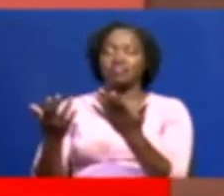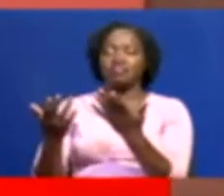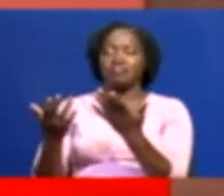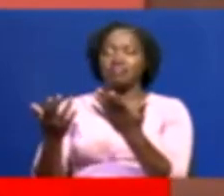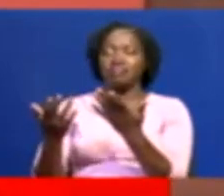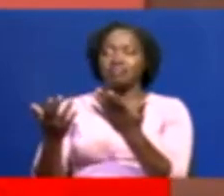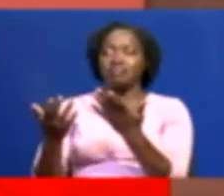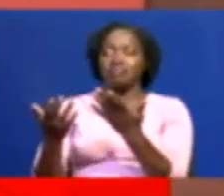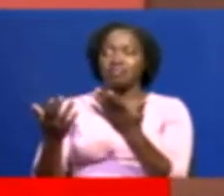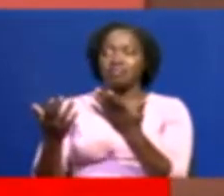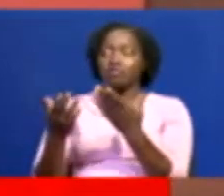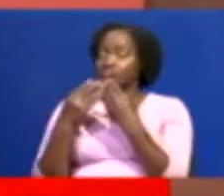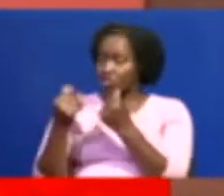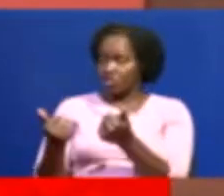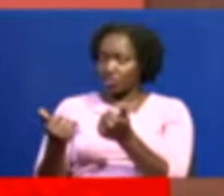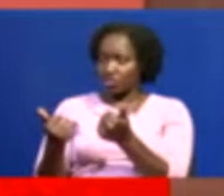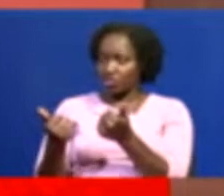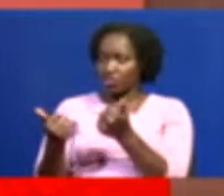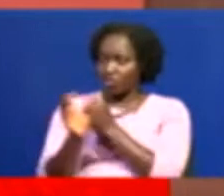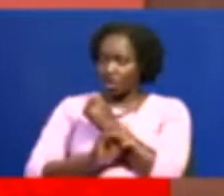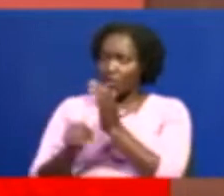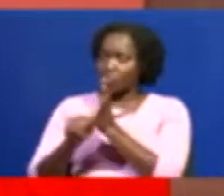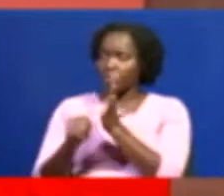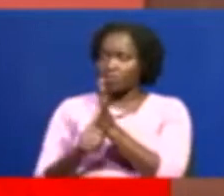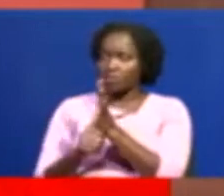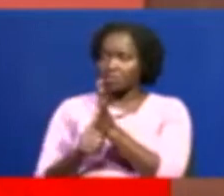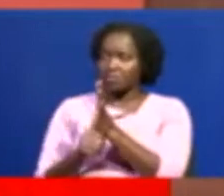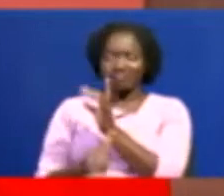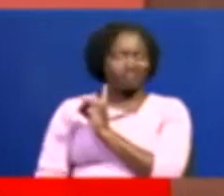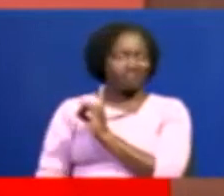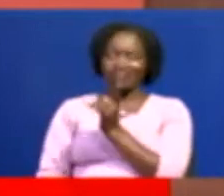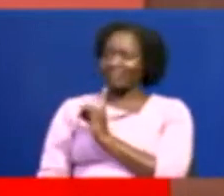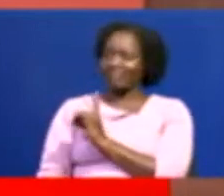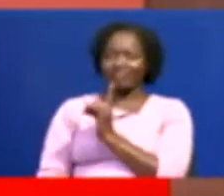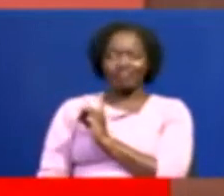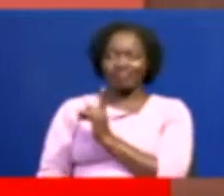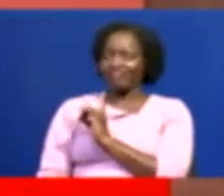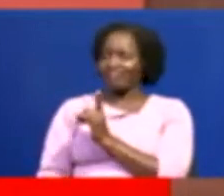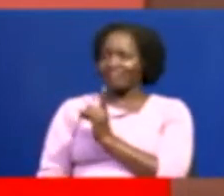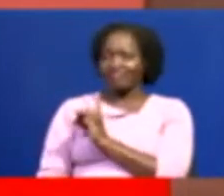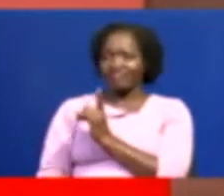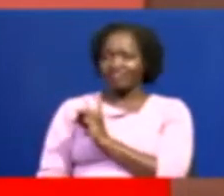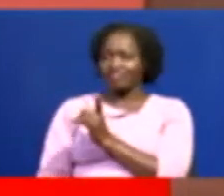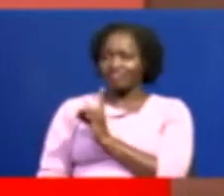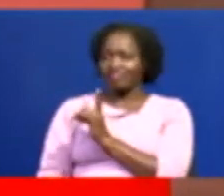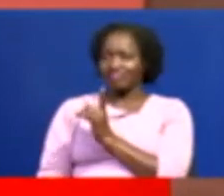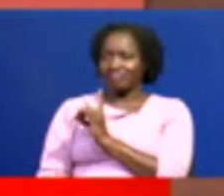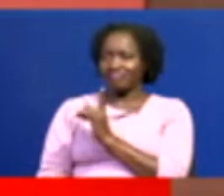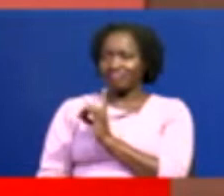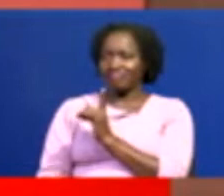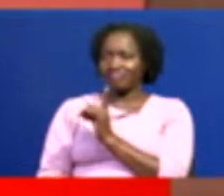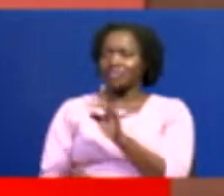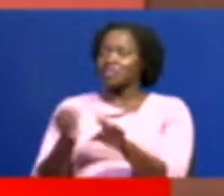bring solutions to our problems in this country, we will just be wasting our time. And mm-hmm. I